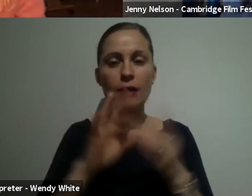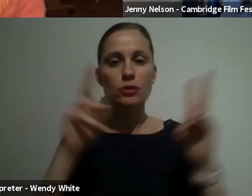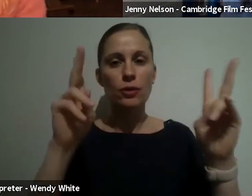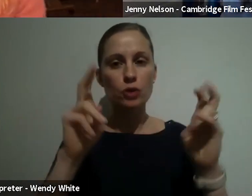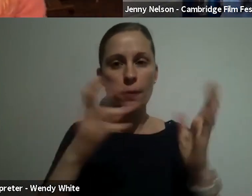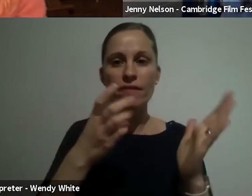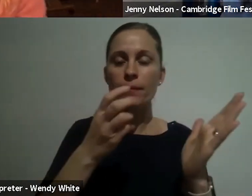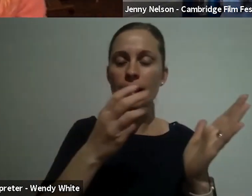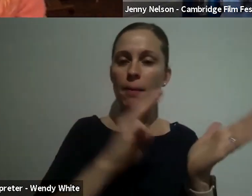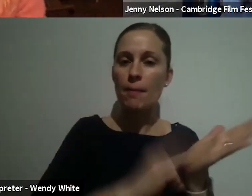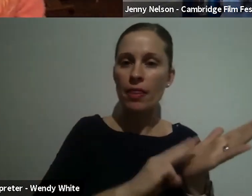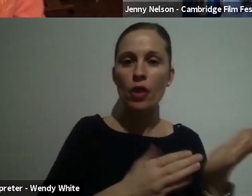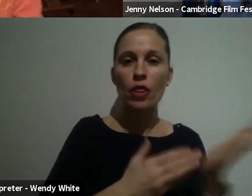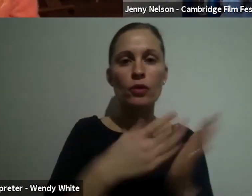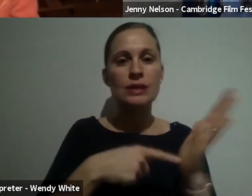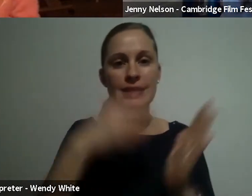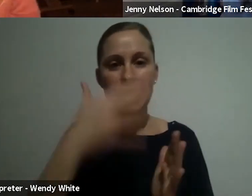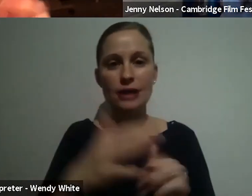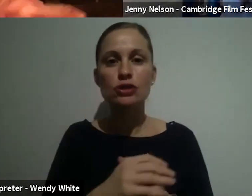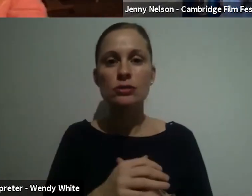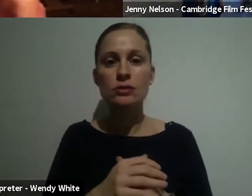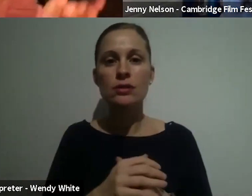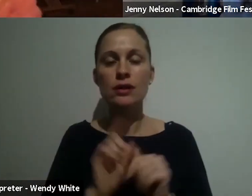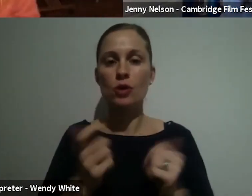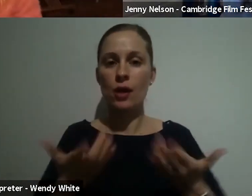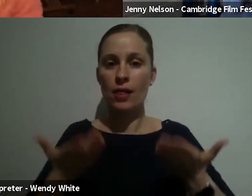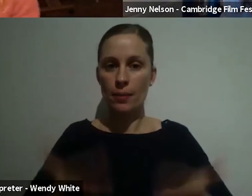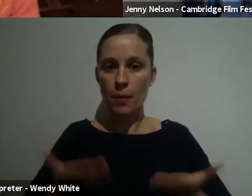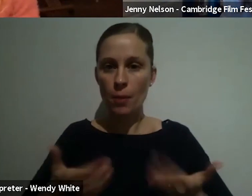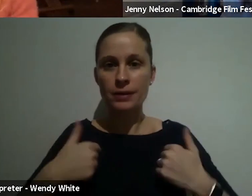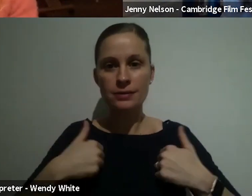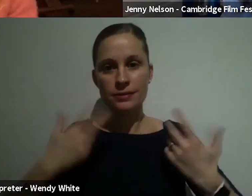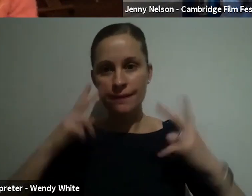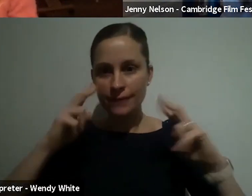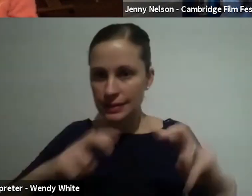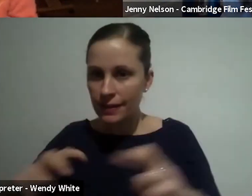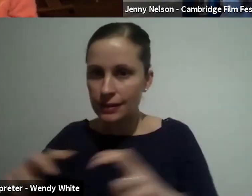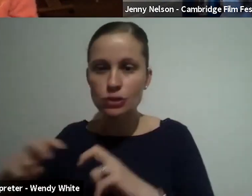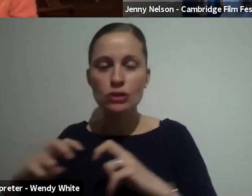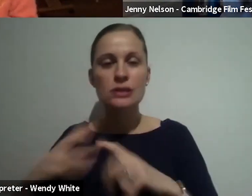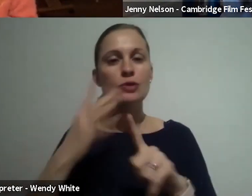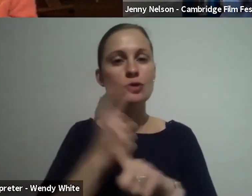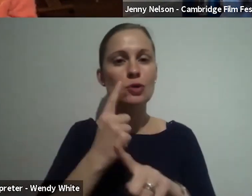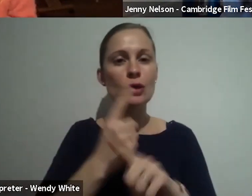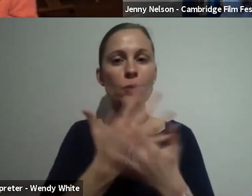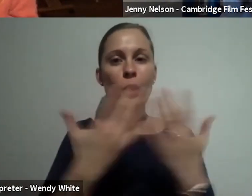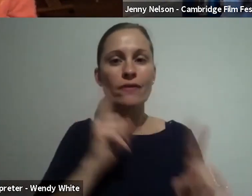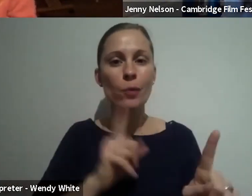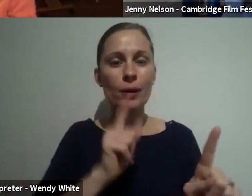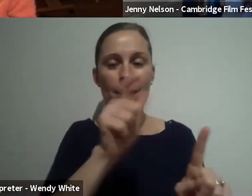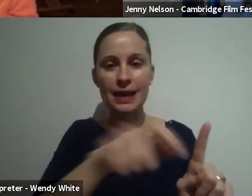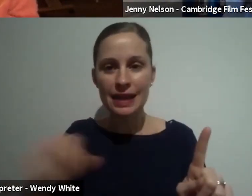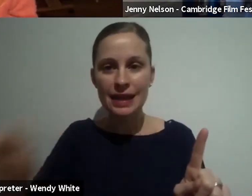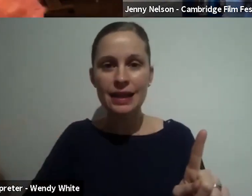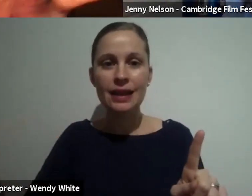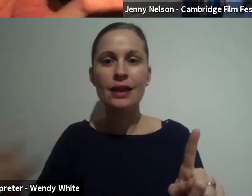years. And well, right now I'm in the process of investigating and talking with a lot of women that